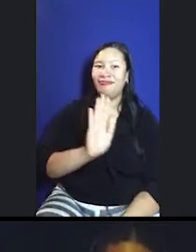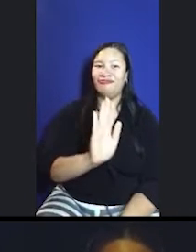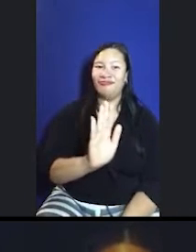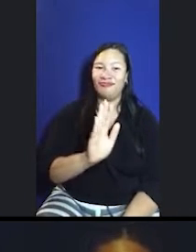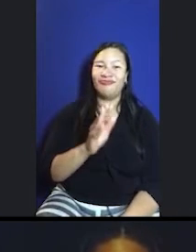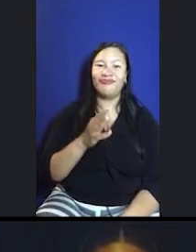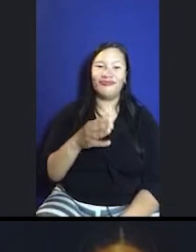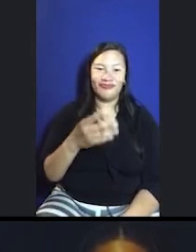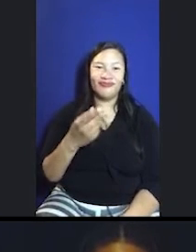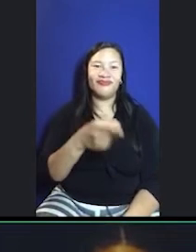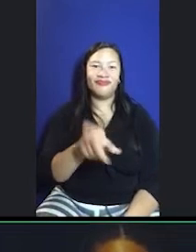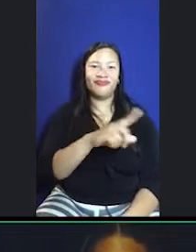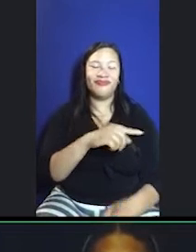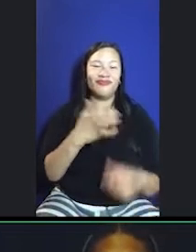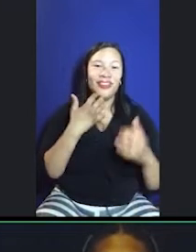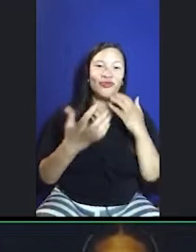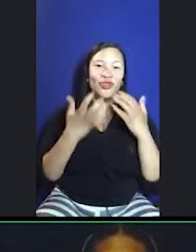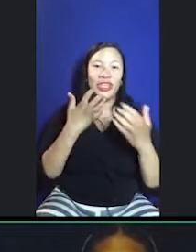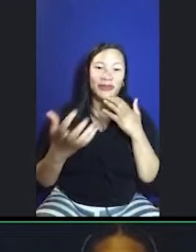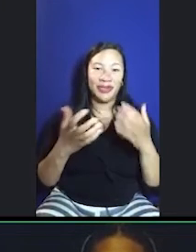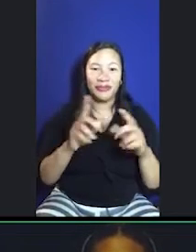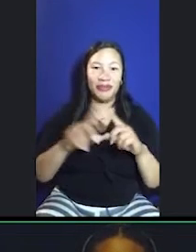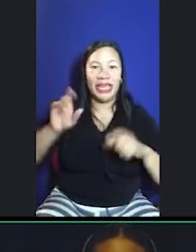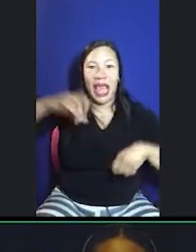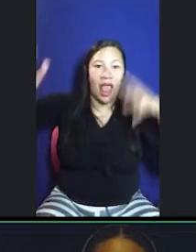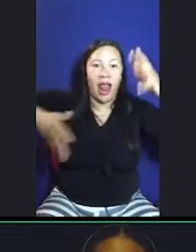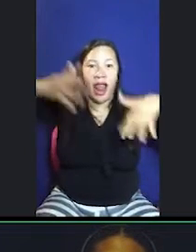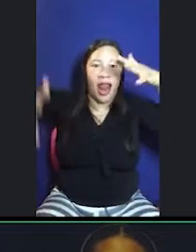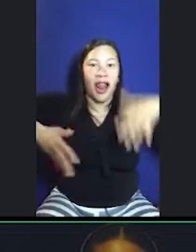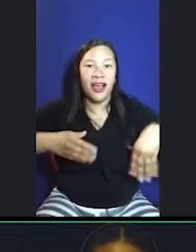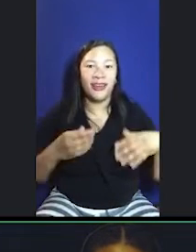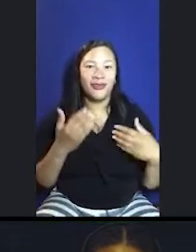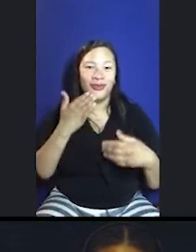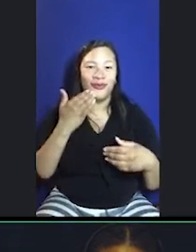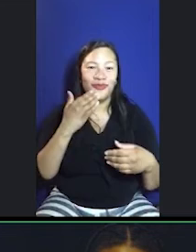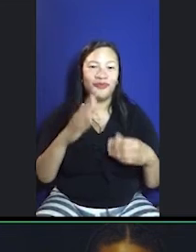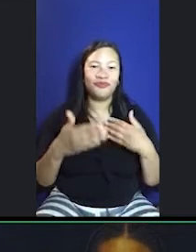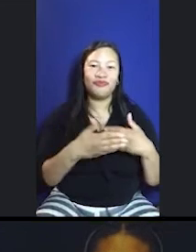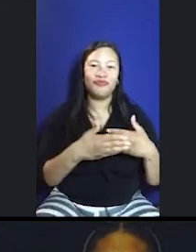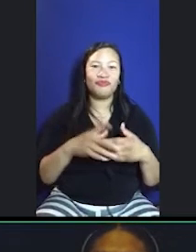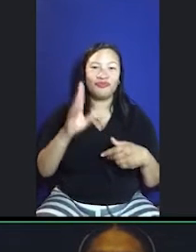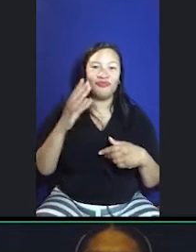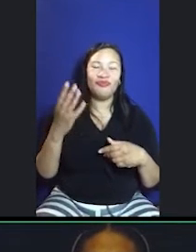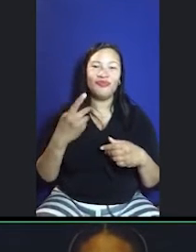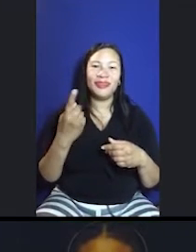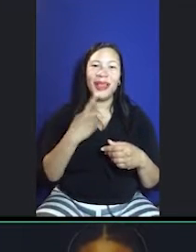they screaming, just ah! Like I need Baba.